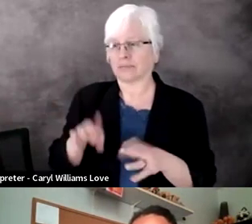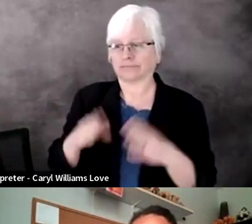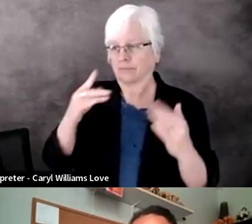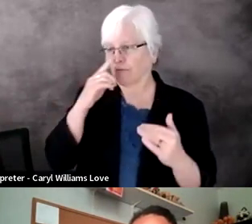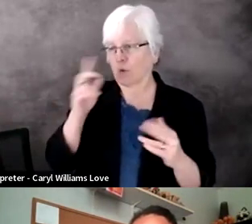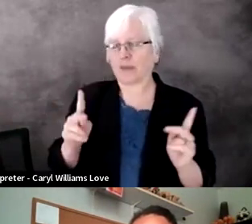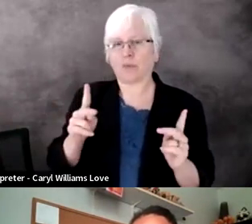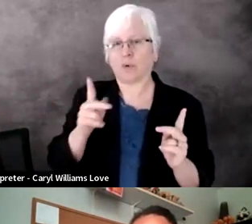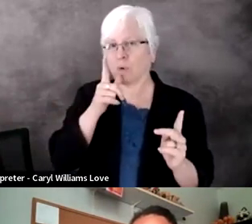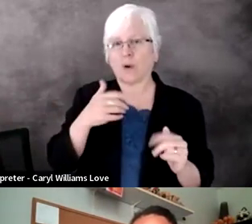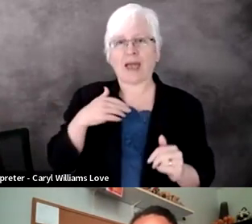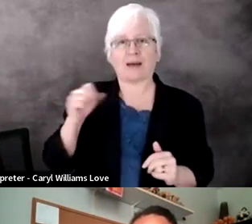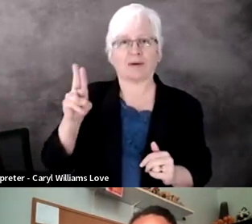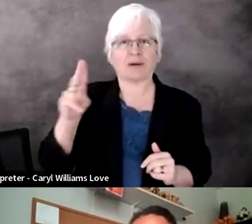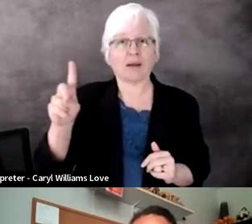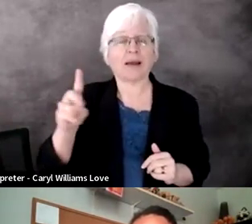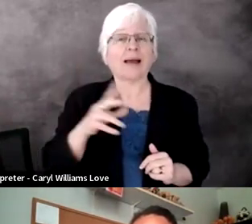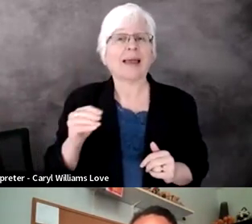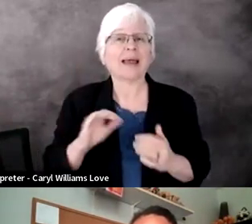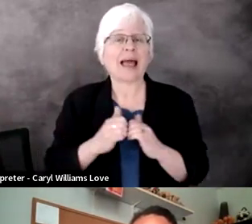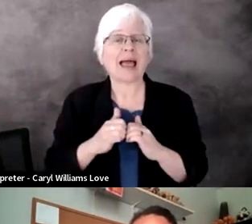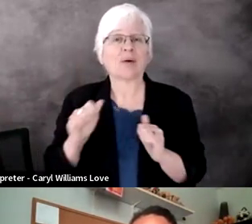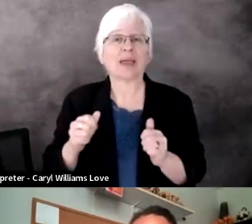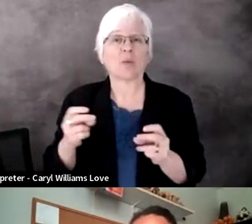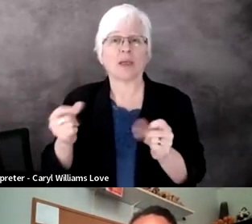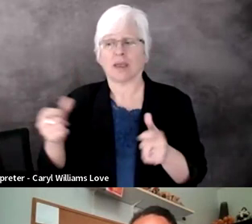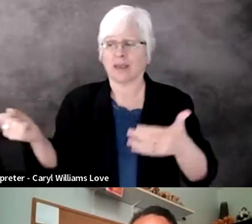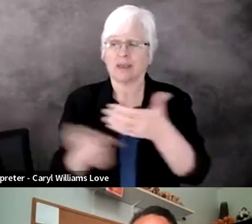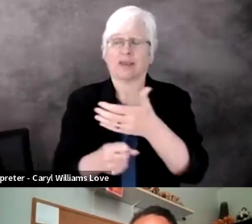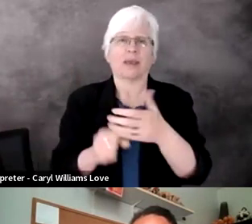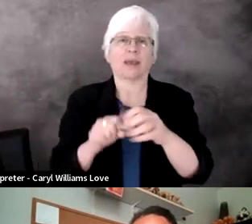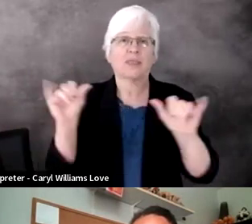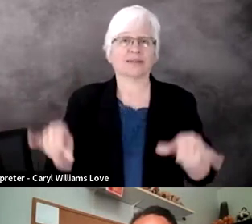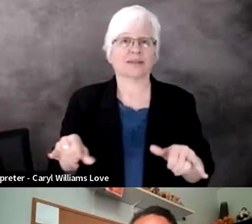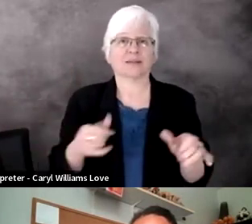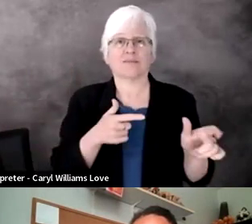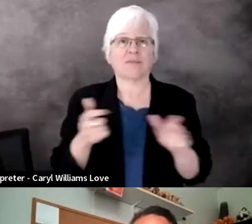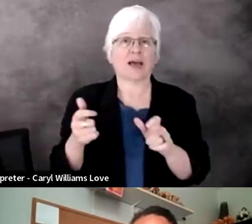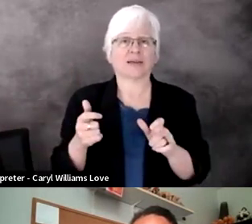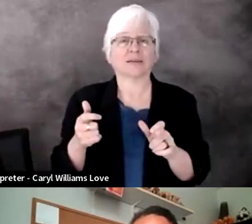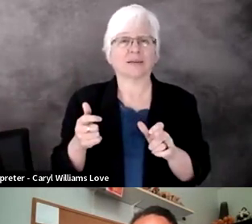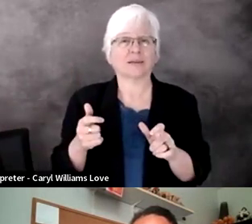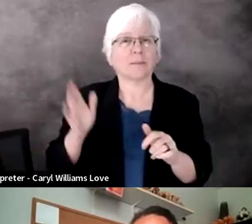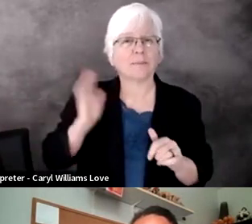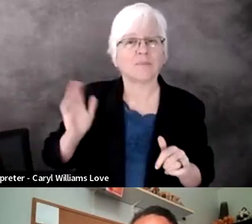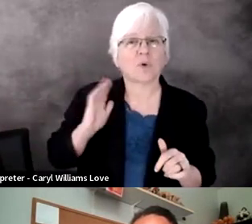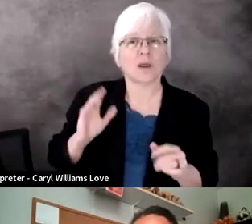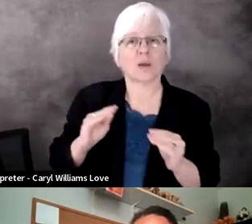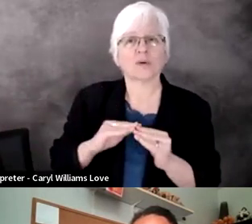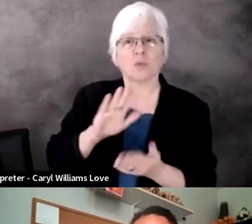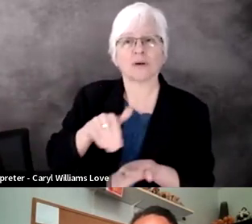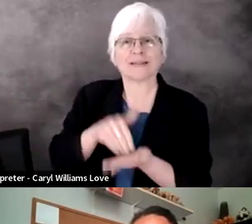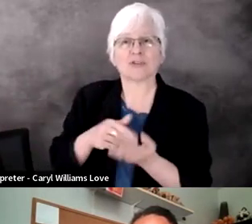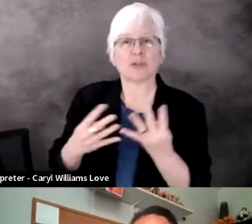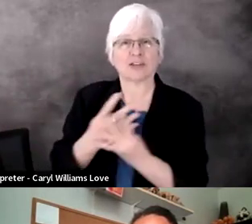is there a way to fast track people into the system like we used to do historically when substance use was more centralized screened? Thank